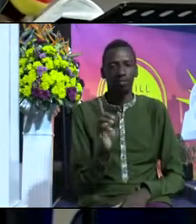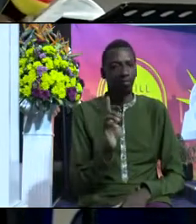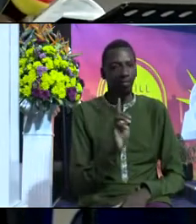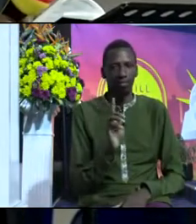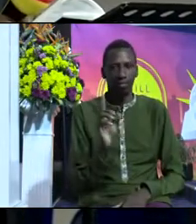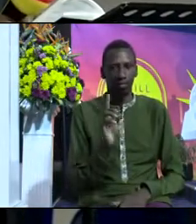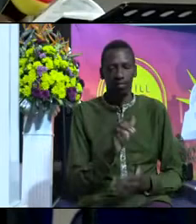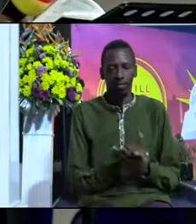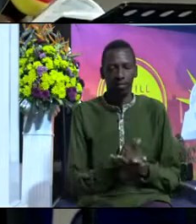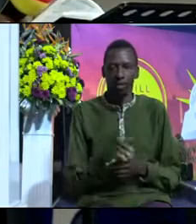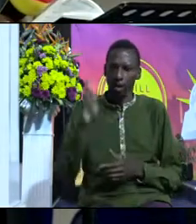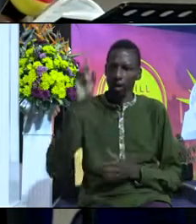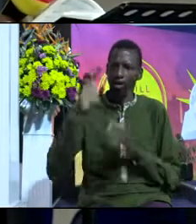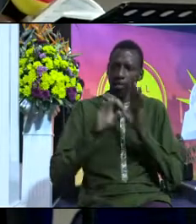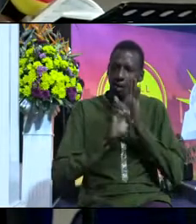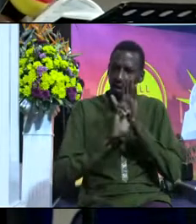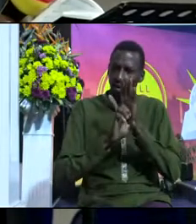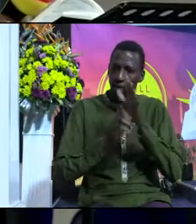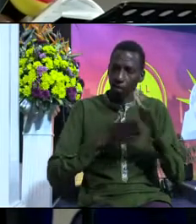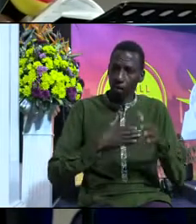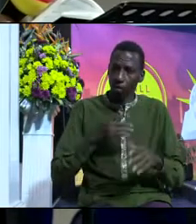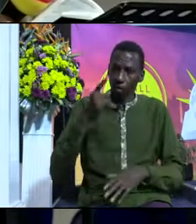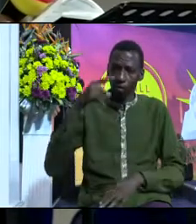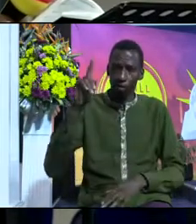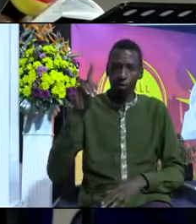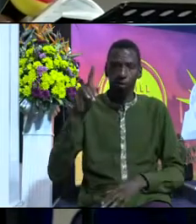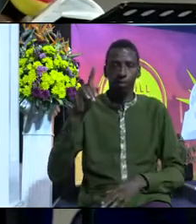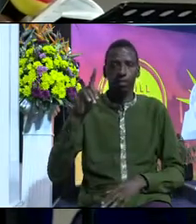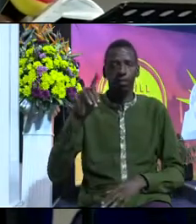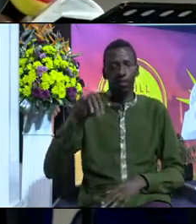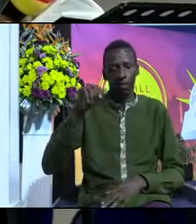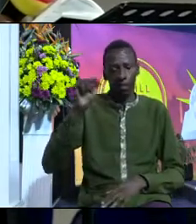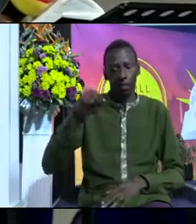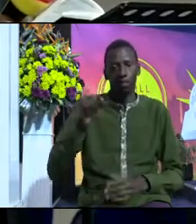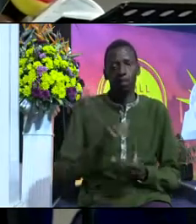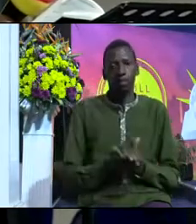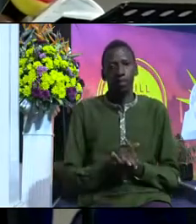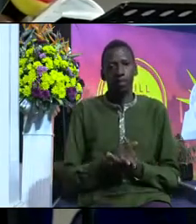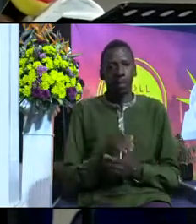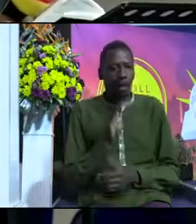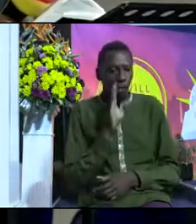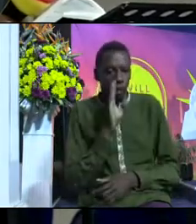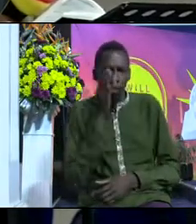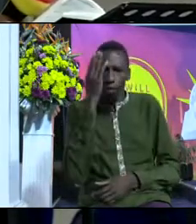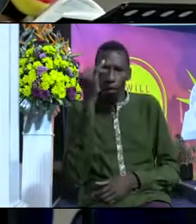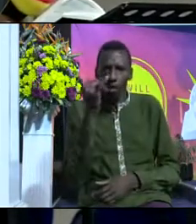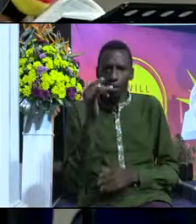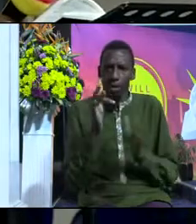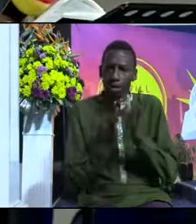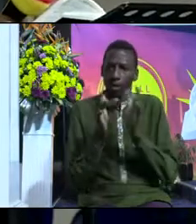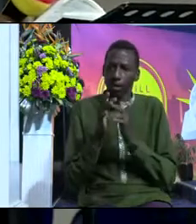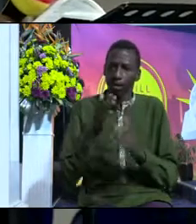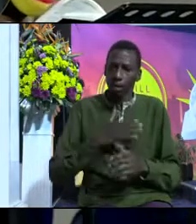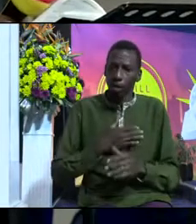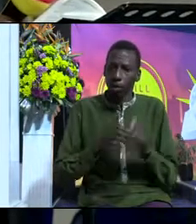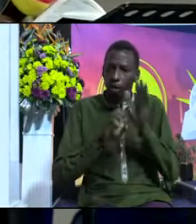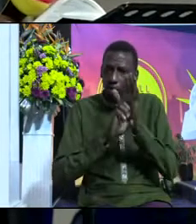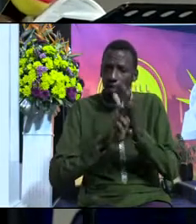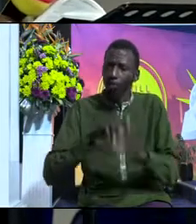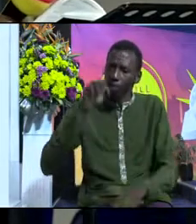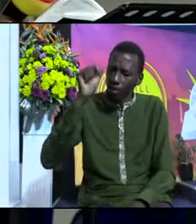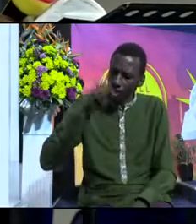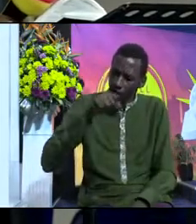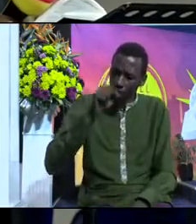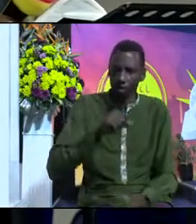he? Isn't Jesus our model? Why are you whispering? Isn't Jesus our model? Yes. Yes, he